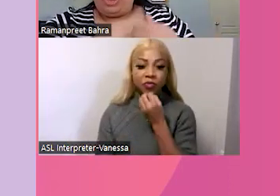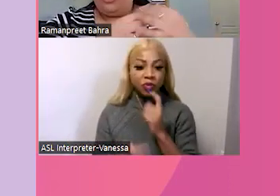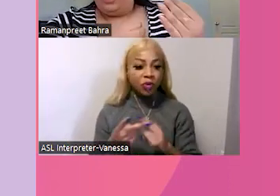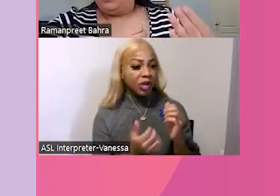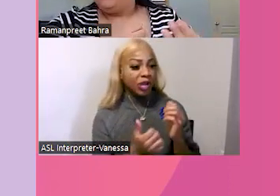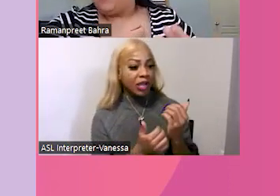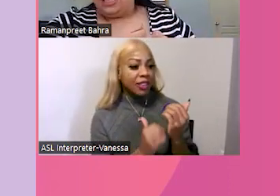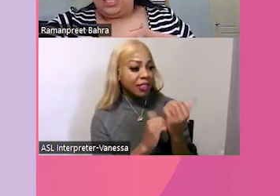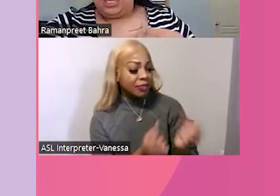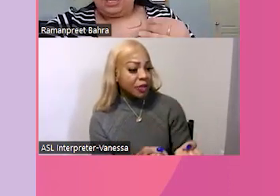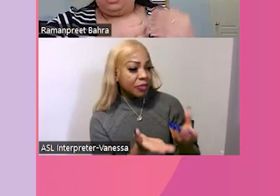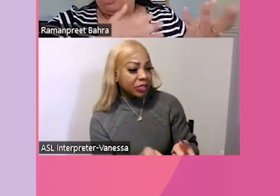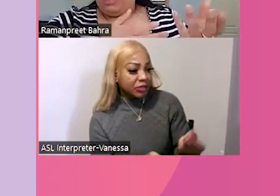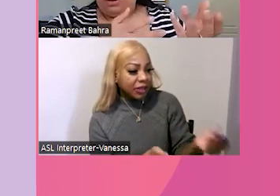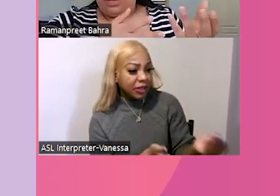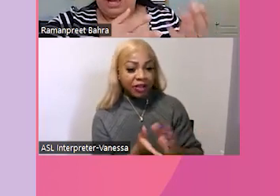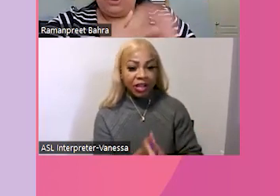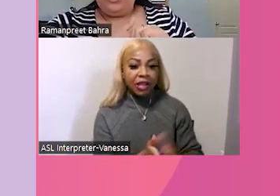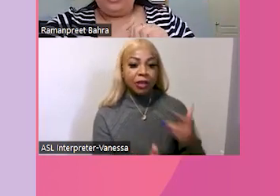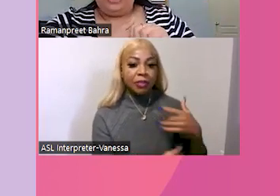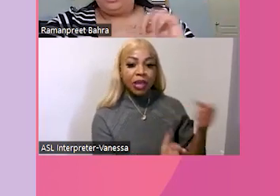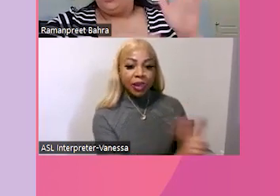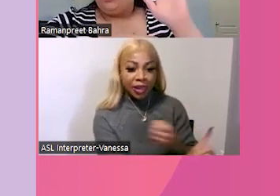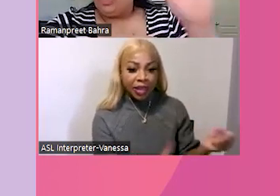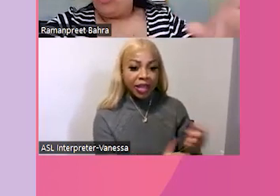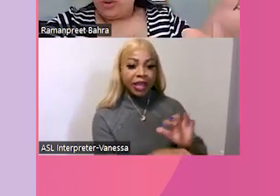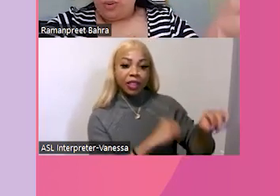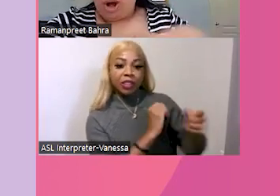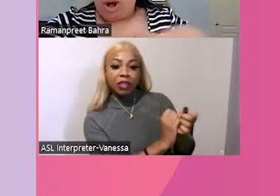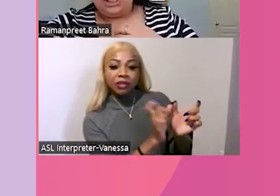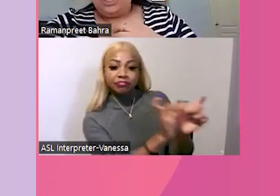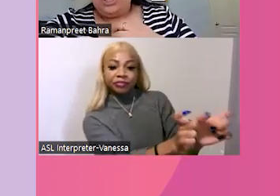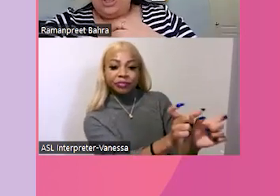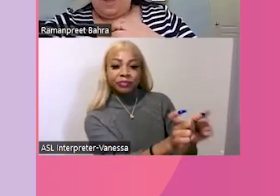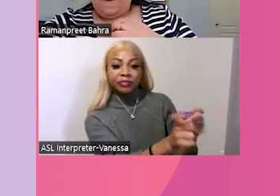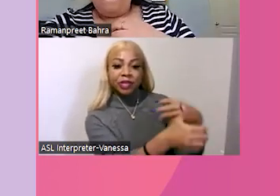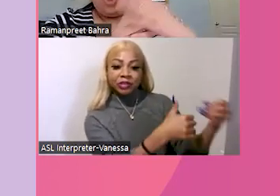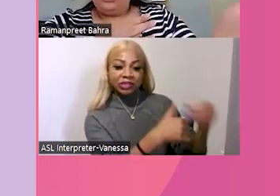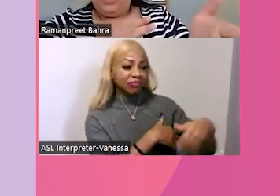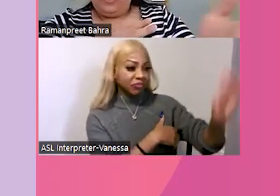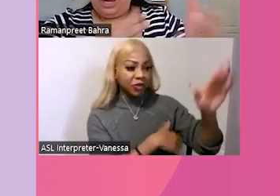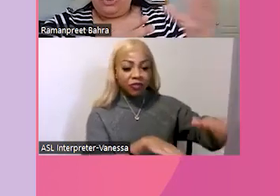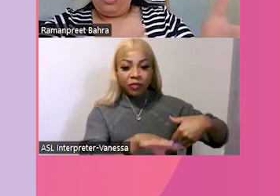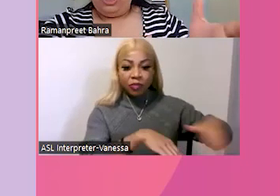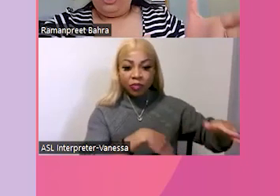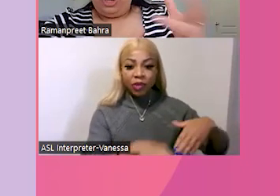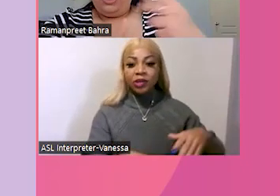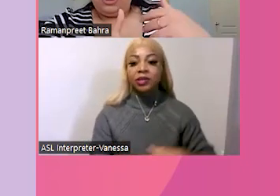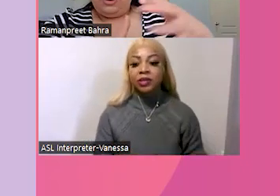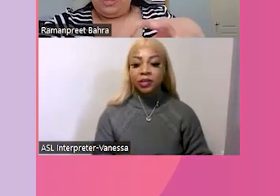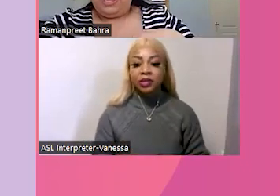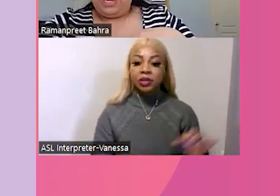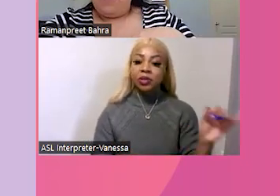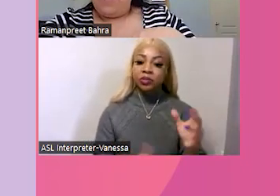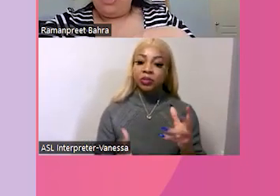also starts to hit Sally and lock her out of the house, telling her to go for a walk. On the left side, I just want to share that